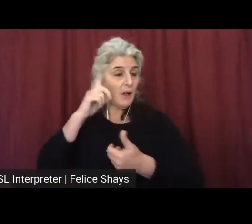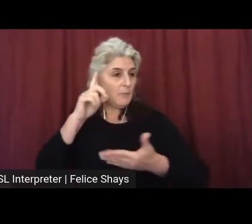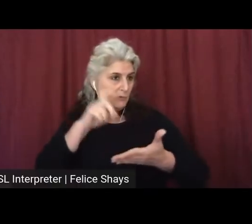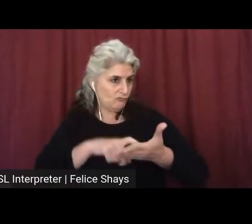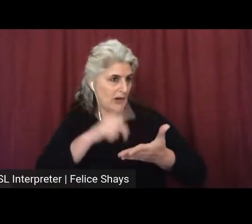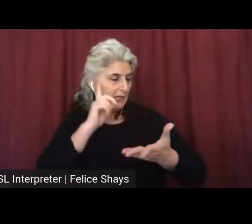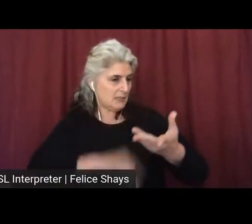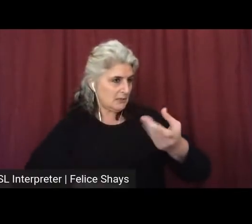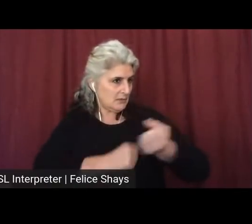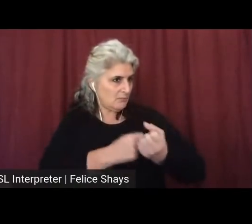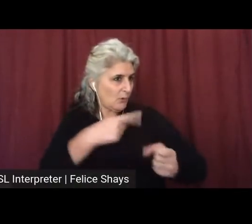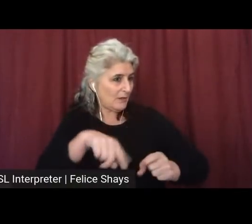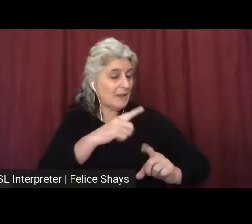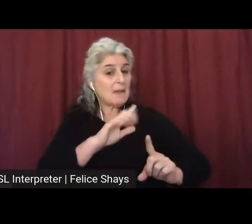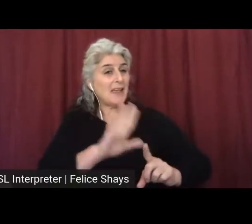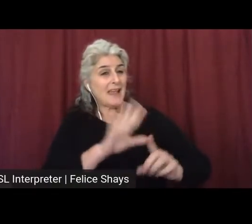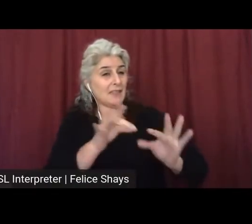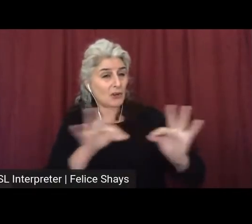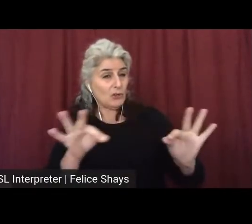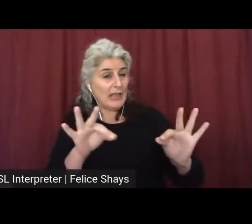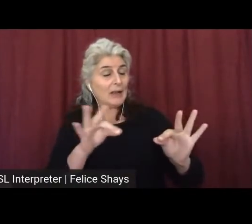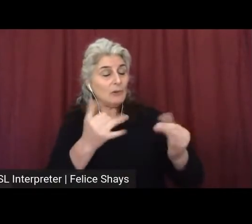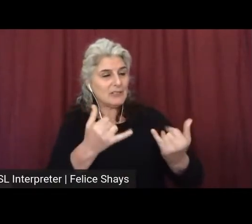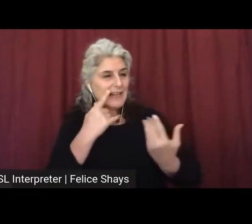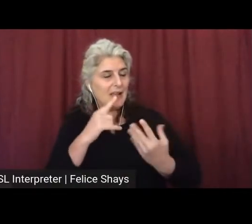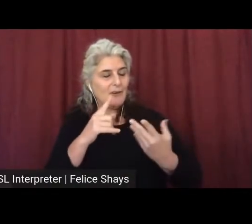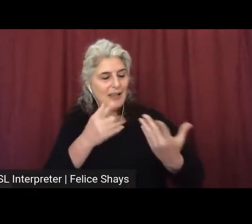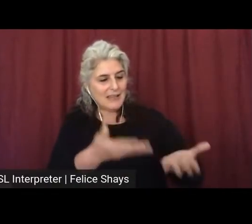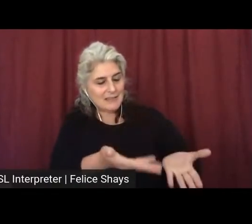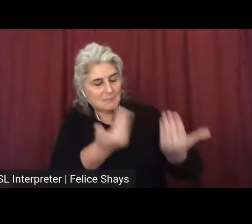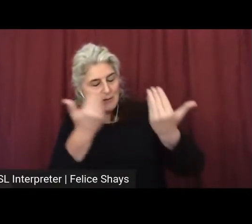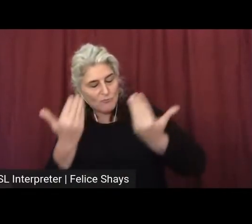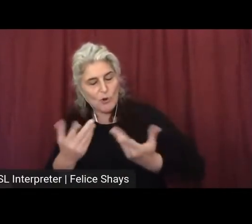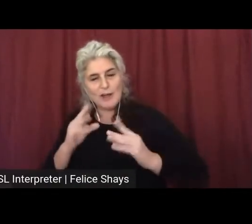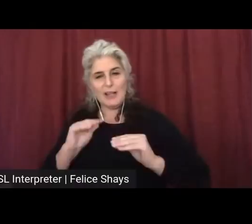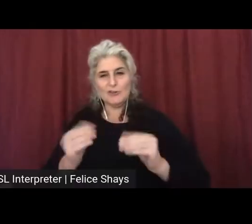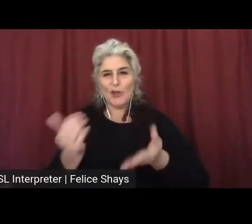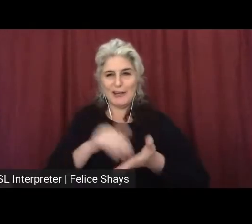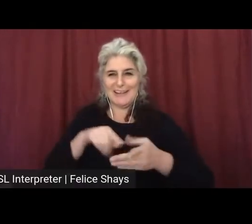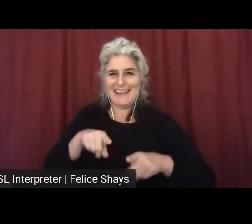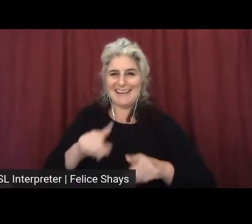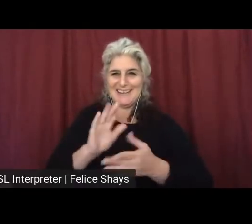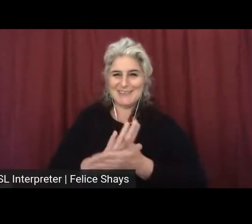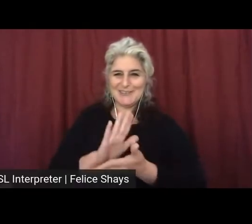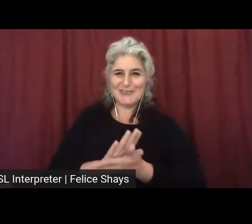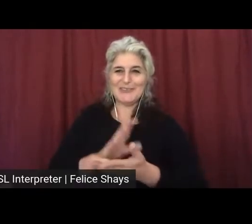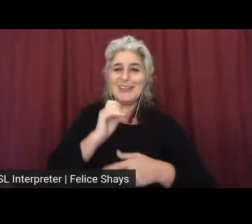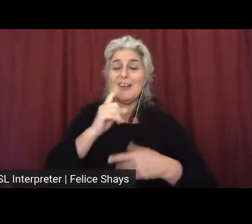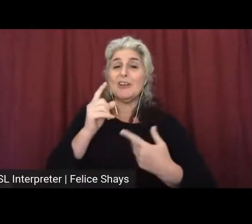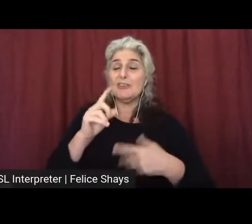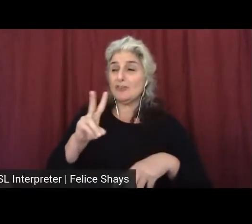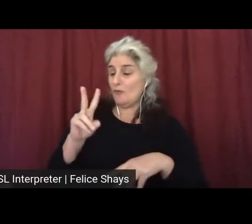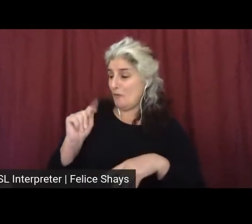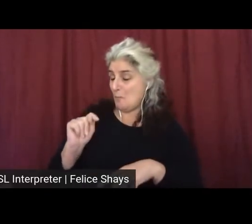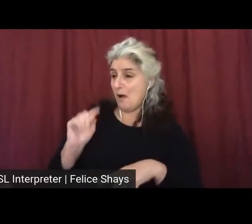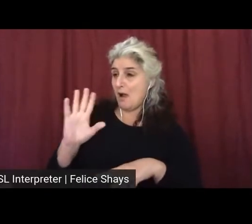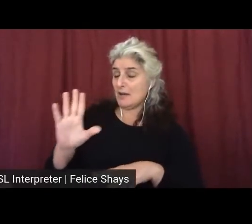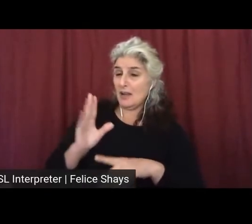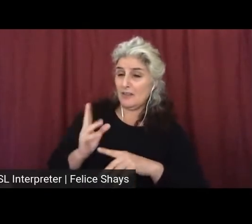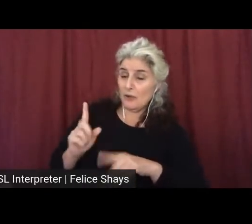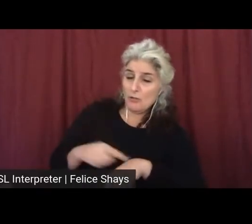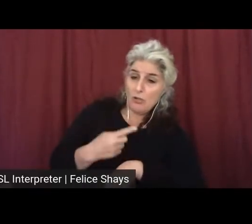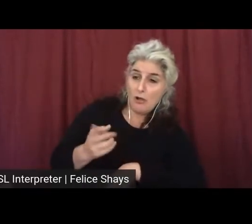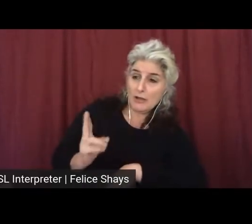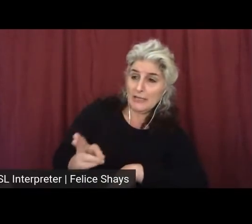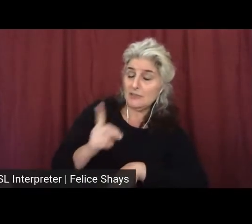on the verge of dying out. So Vermont, after a long history of acting poorly, is beginning to